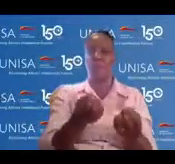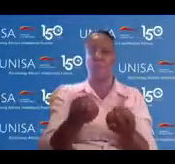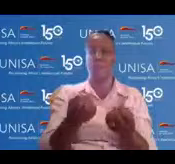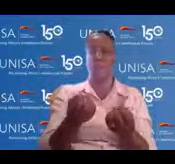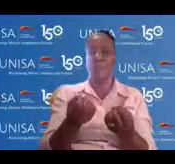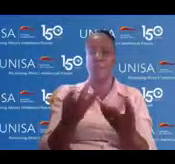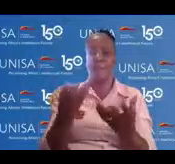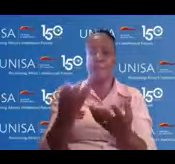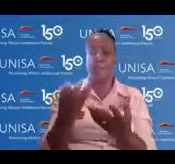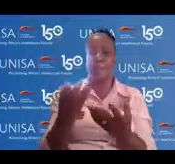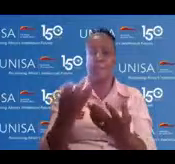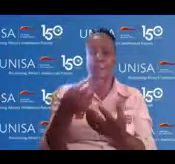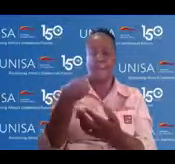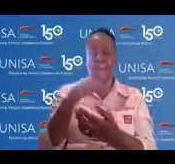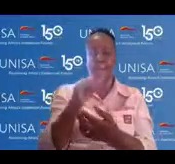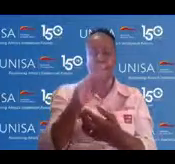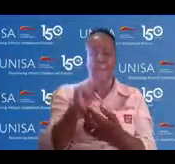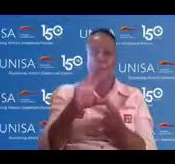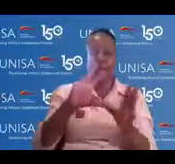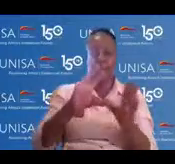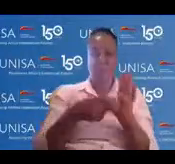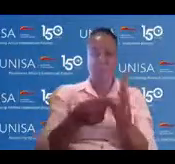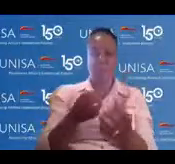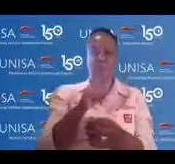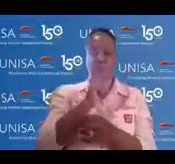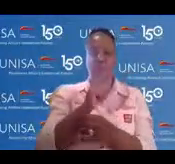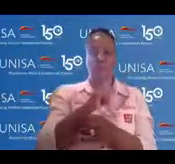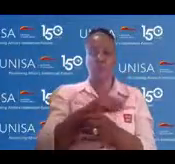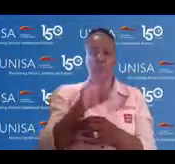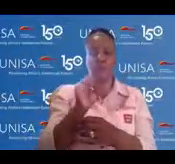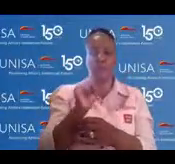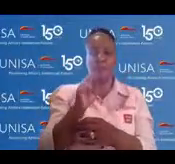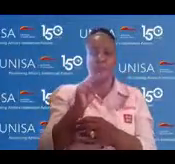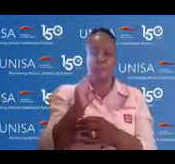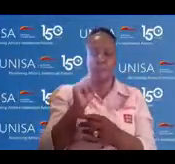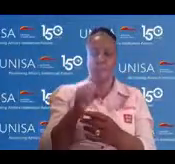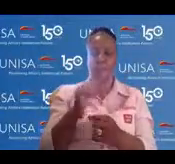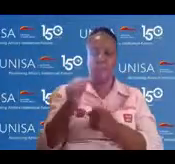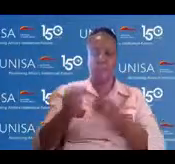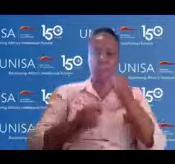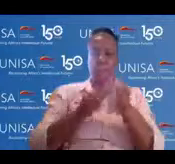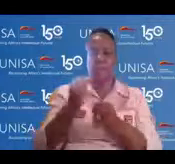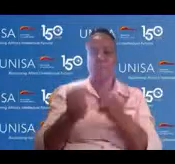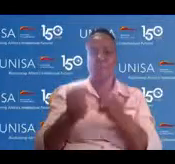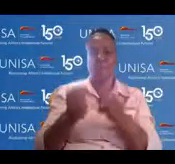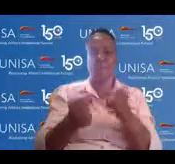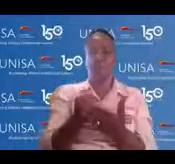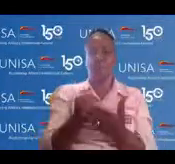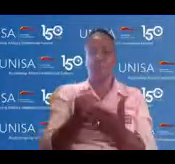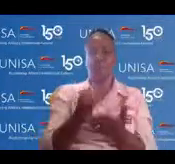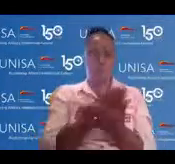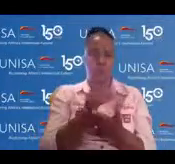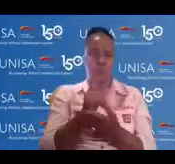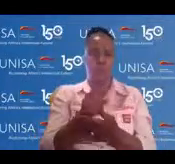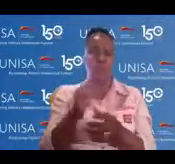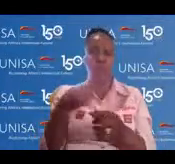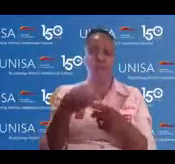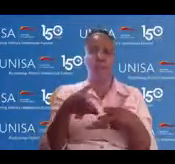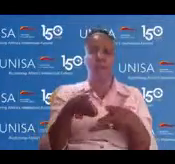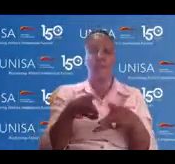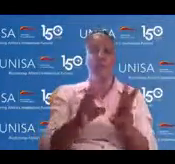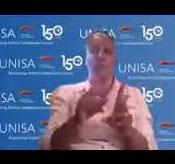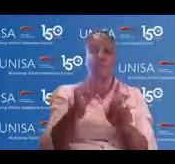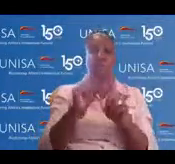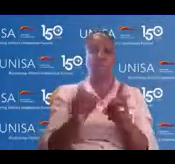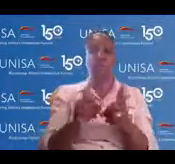instead of using the SMS. So this is just if you're struggling with two-factor authentication, this is an alternative, especially if you will be